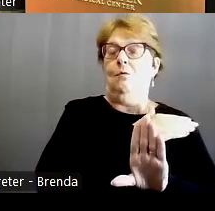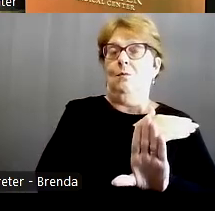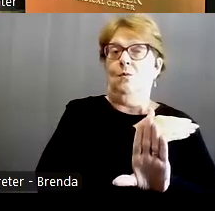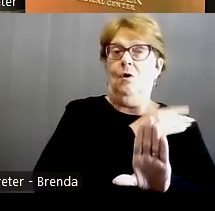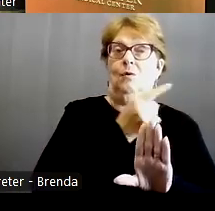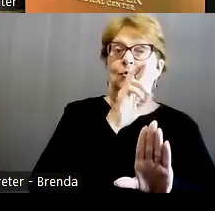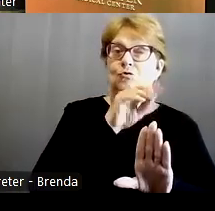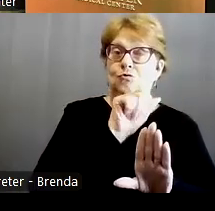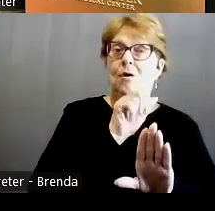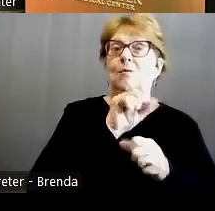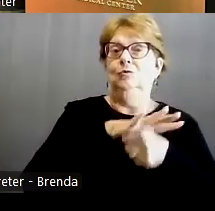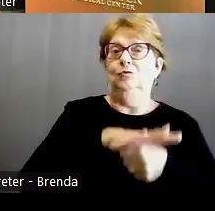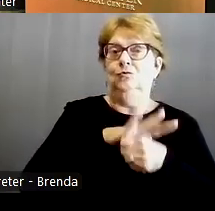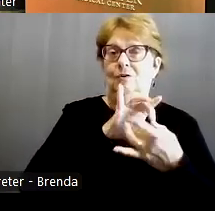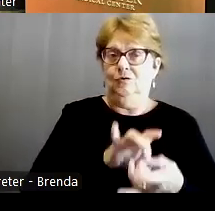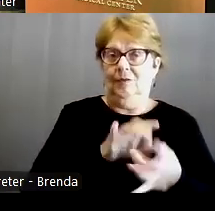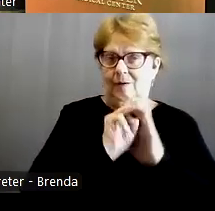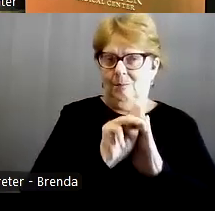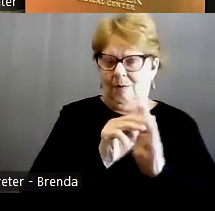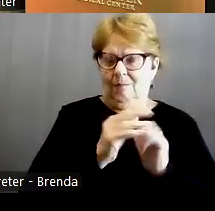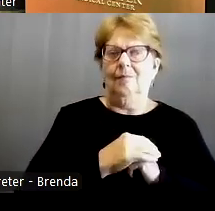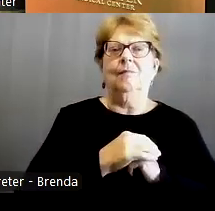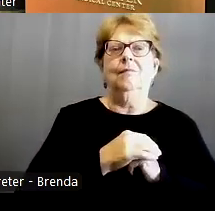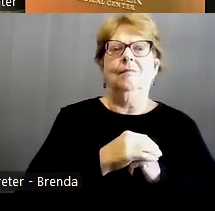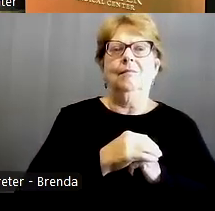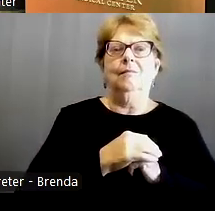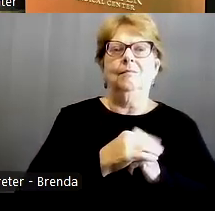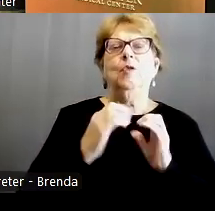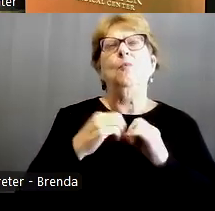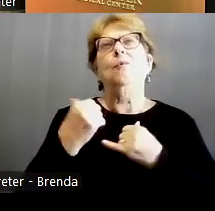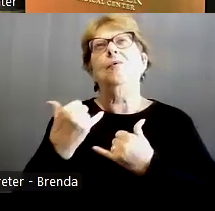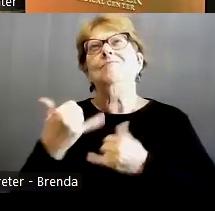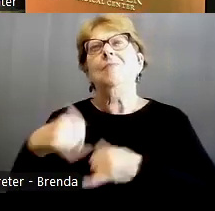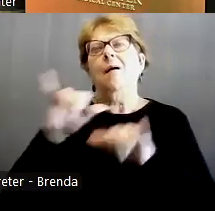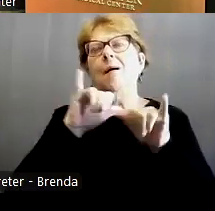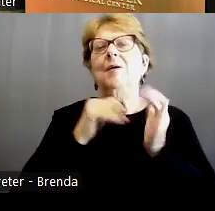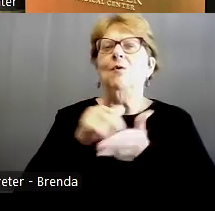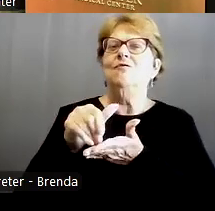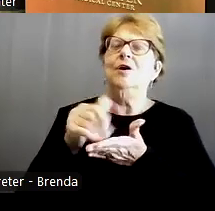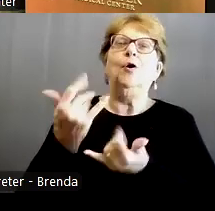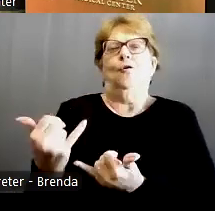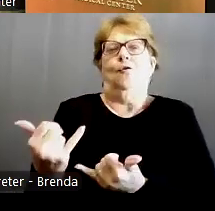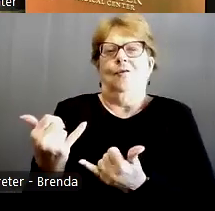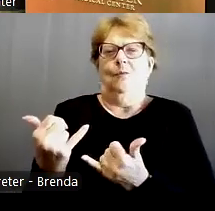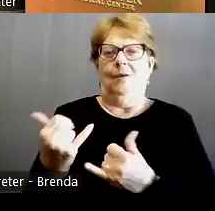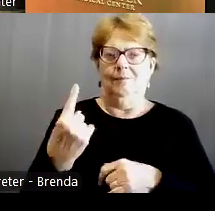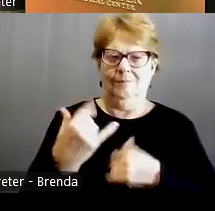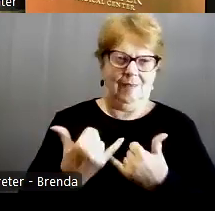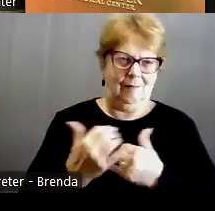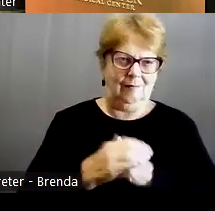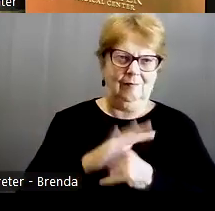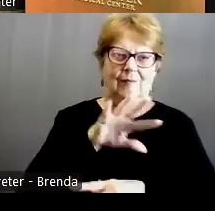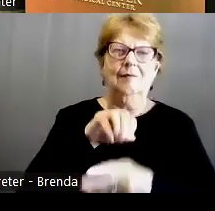or stress-related model. And the more common, more frequent one, more current ones now